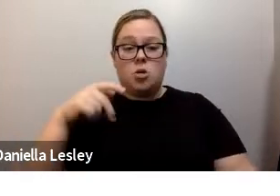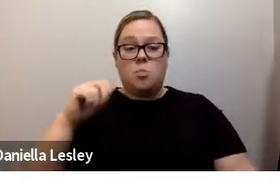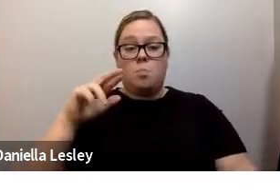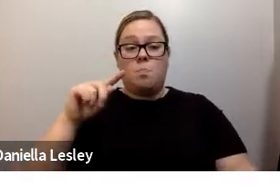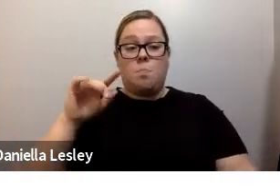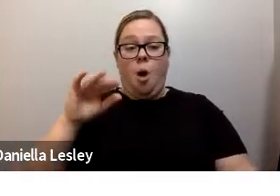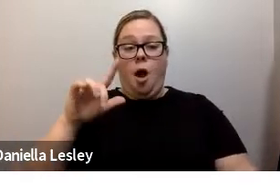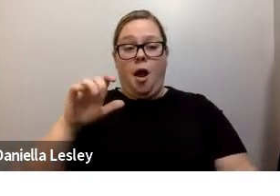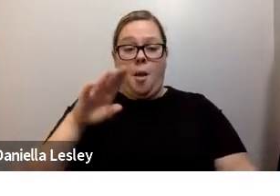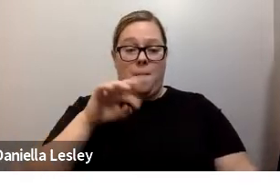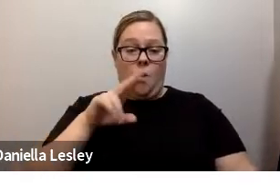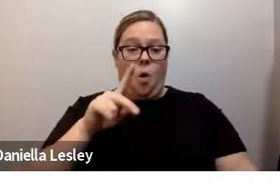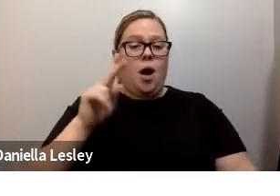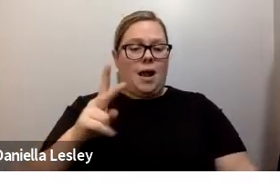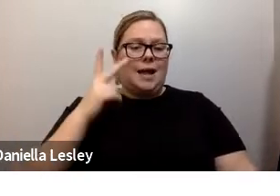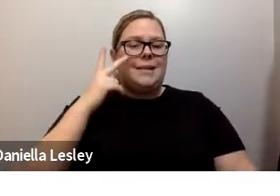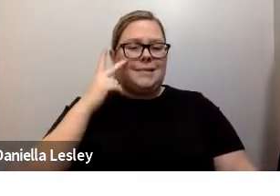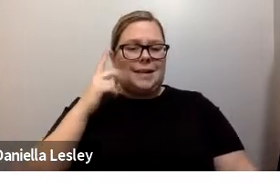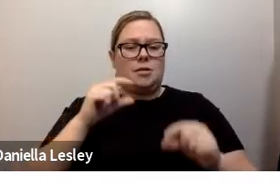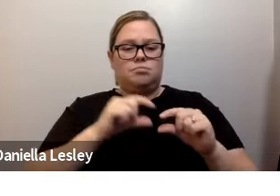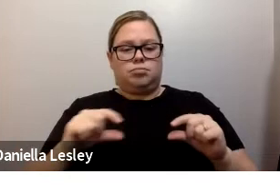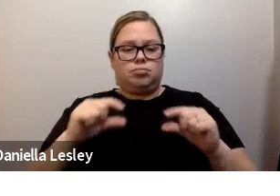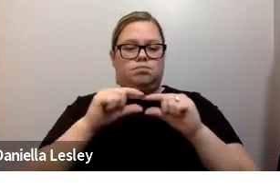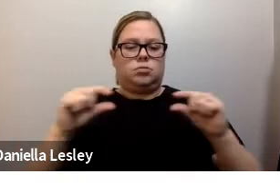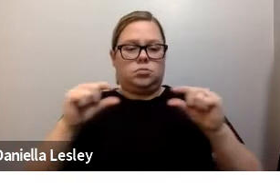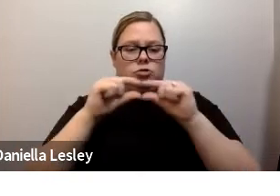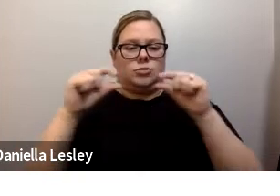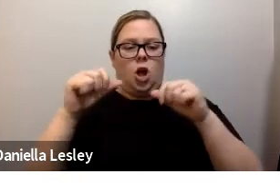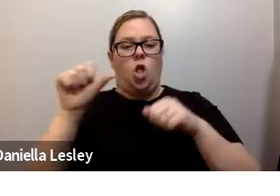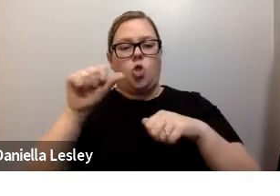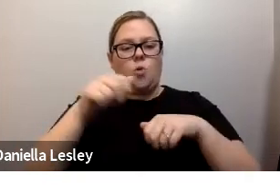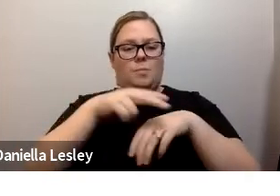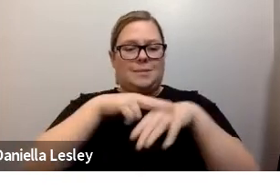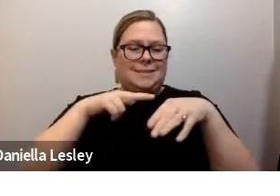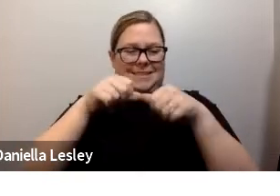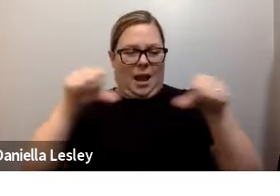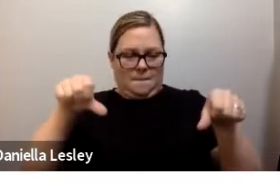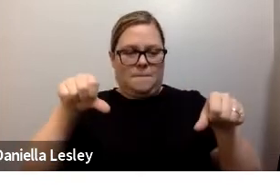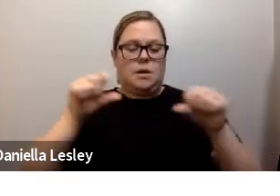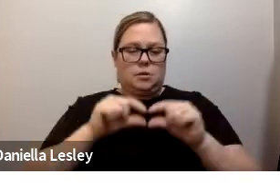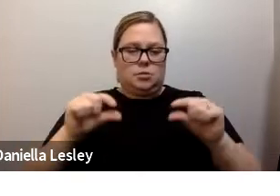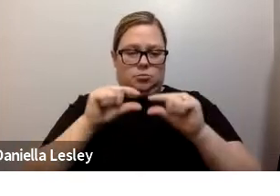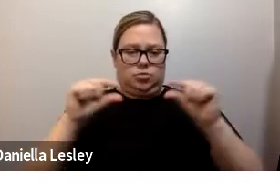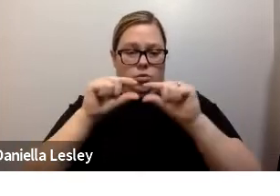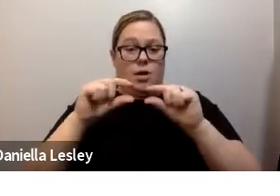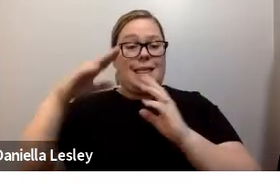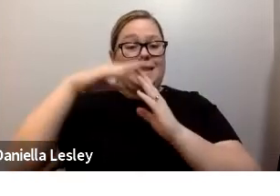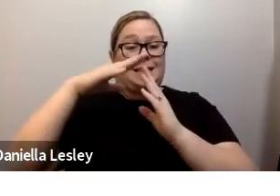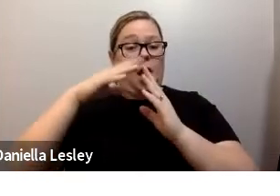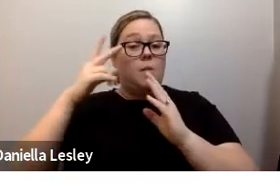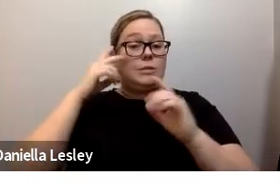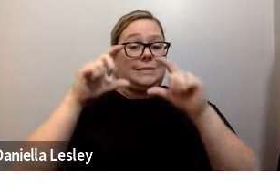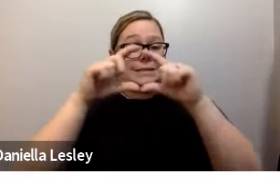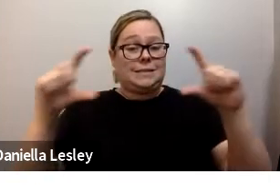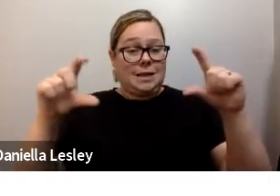in which you can see alternating strips of aluminum tape, which is highly conductive. And if you look at the picture on the top view, you'll see